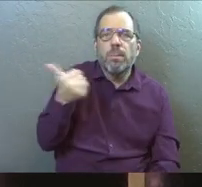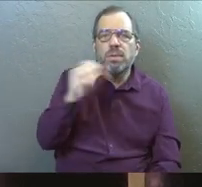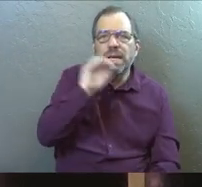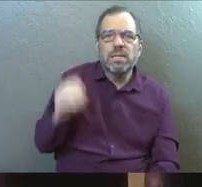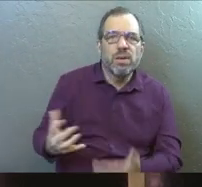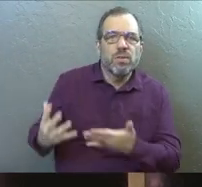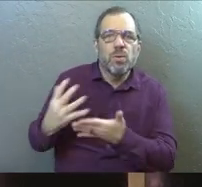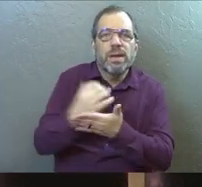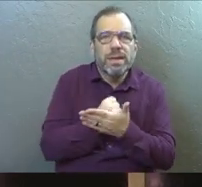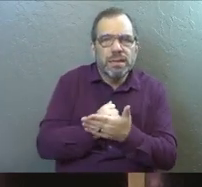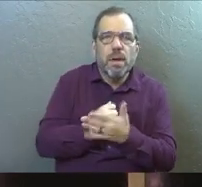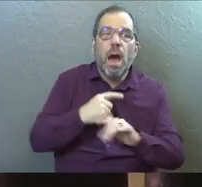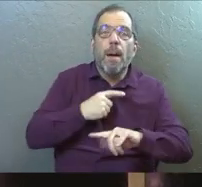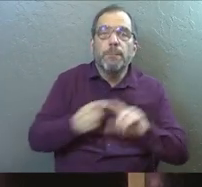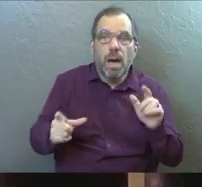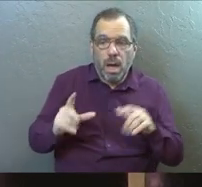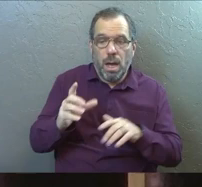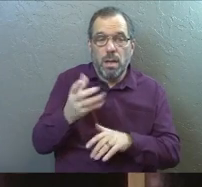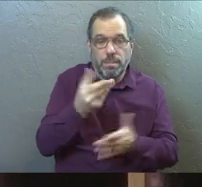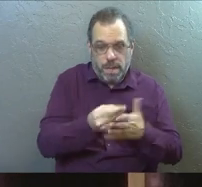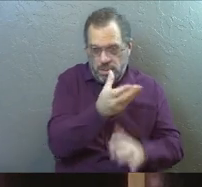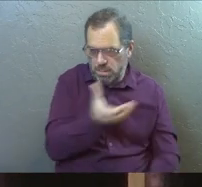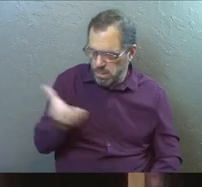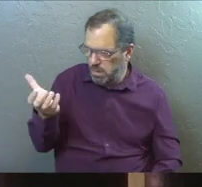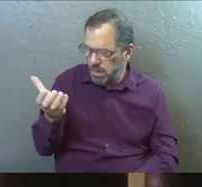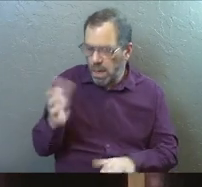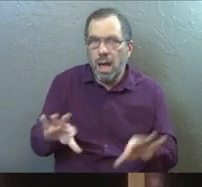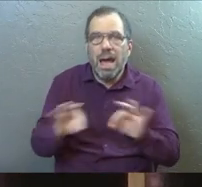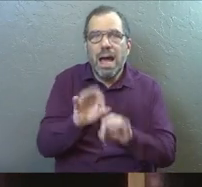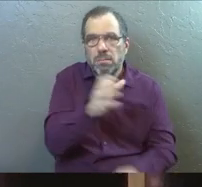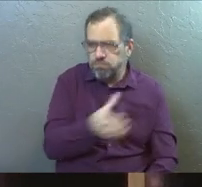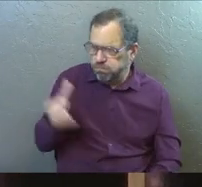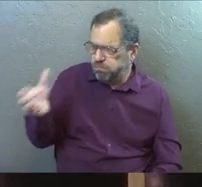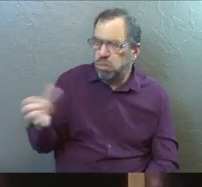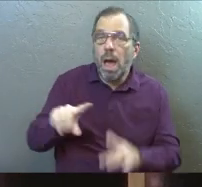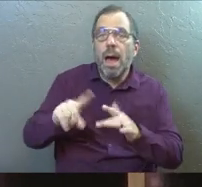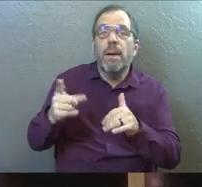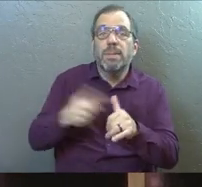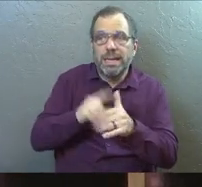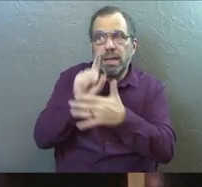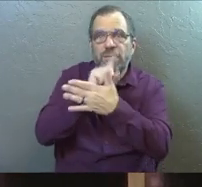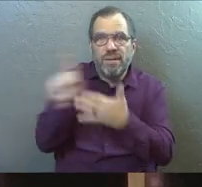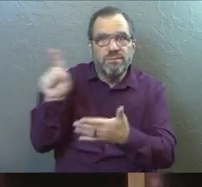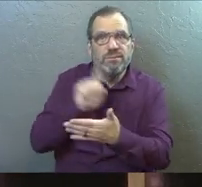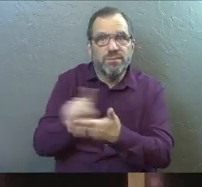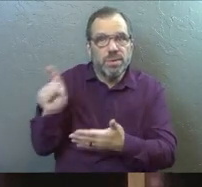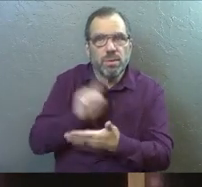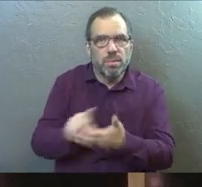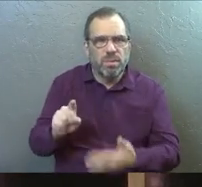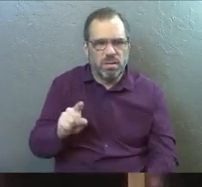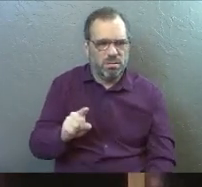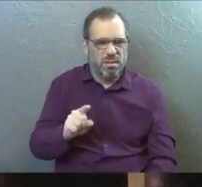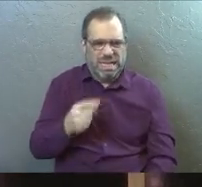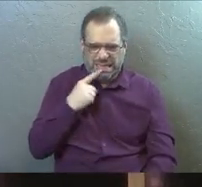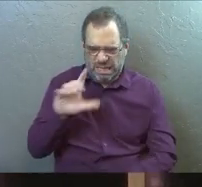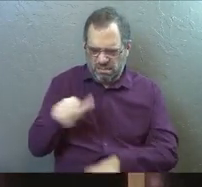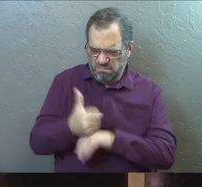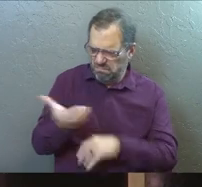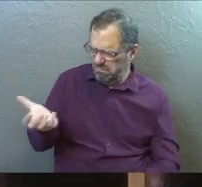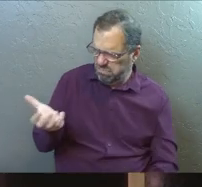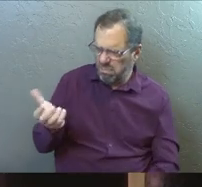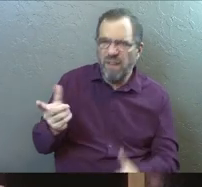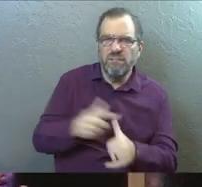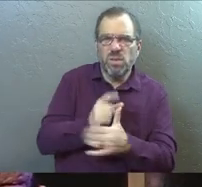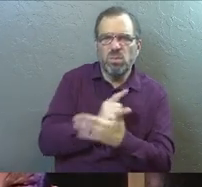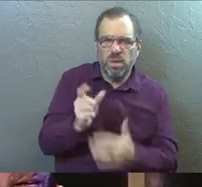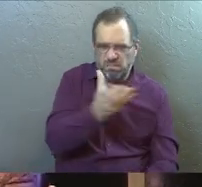of your income. But when you set it aside matters. He says, set it aside at the beginning of each week. Why would he say, set it aside at the beginning